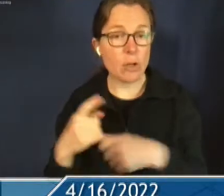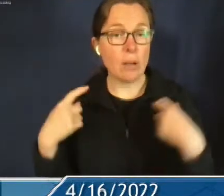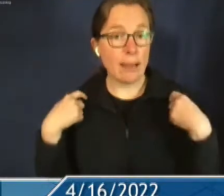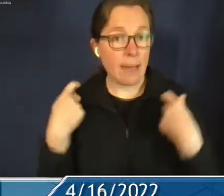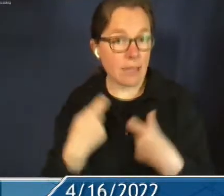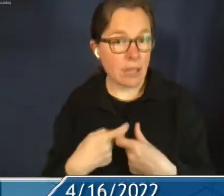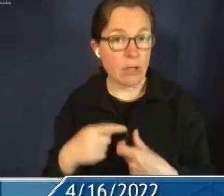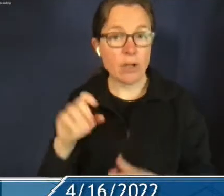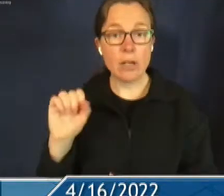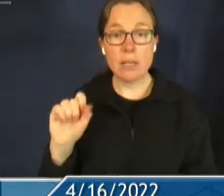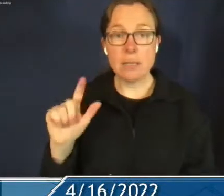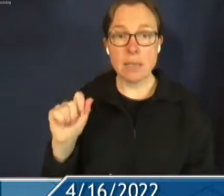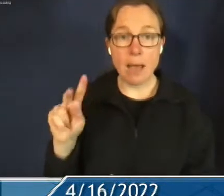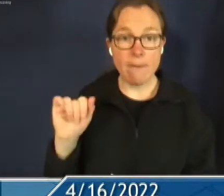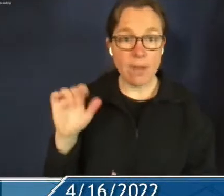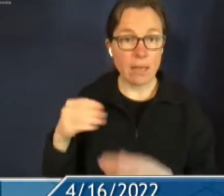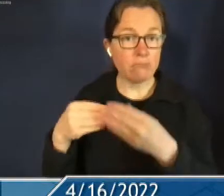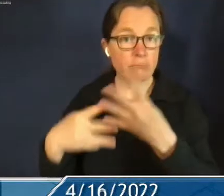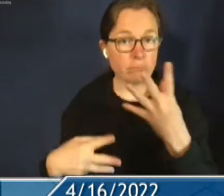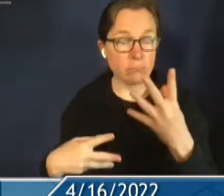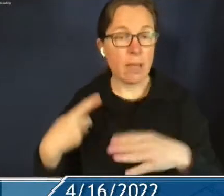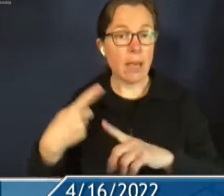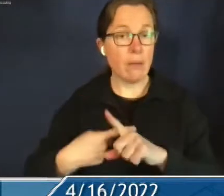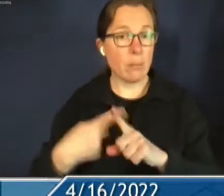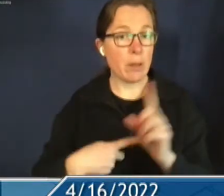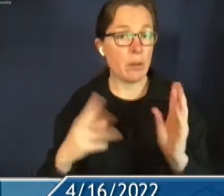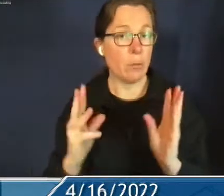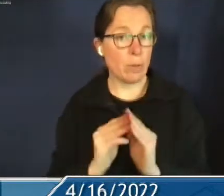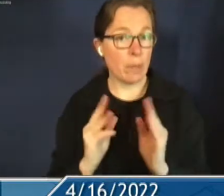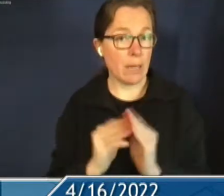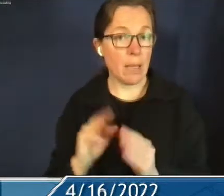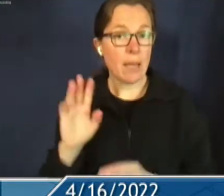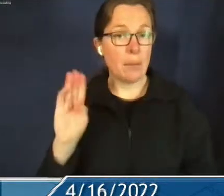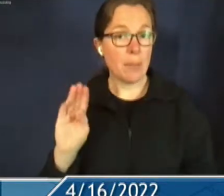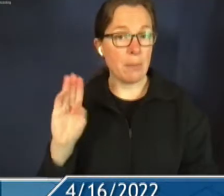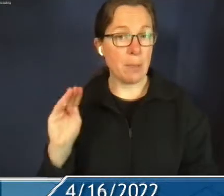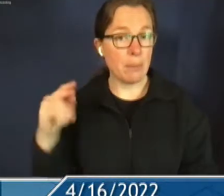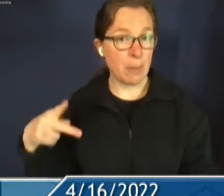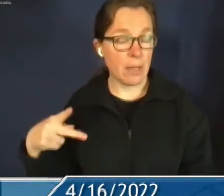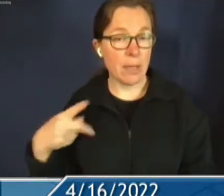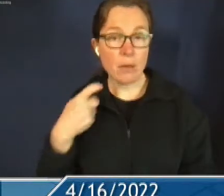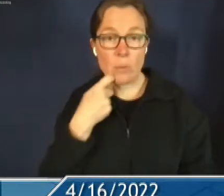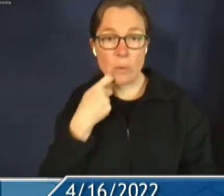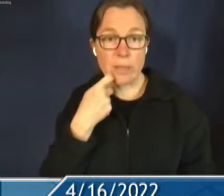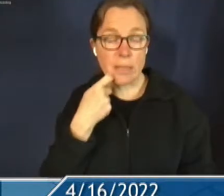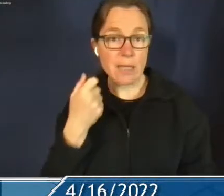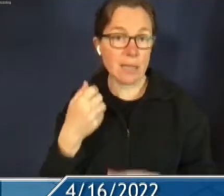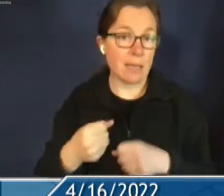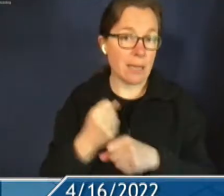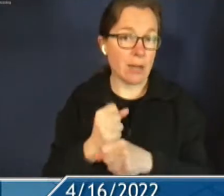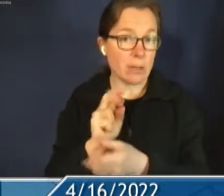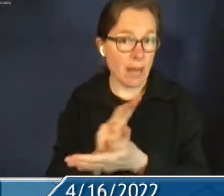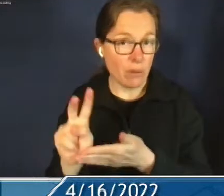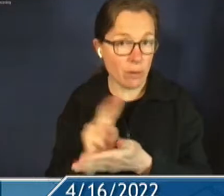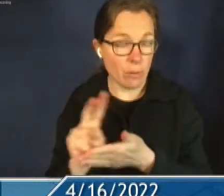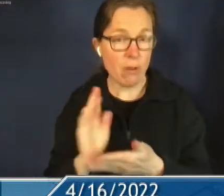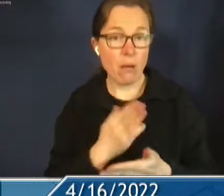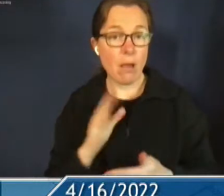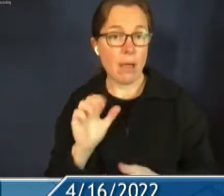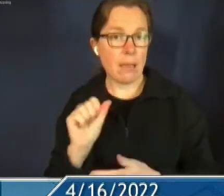Training. We meet monthly with PBB for the past 2 years. In the beginning, we met every other week. CAG's mission is to